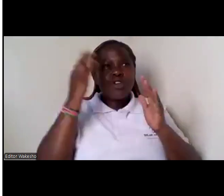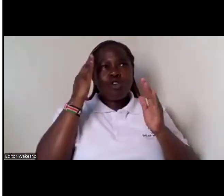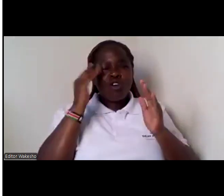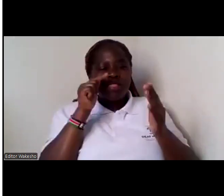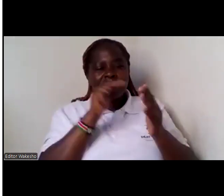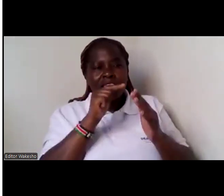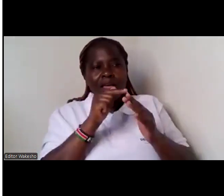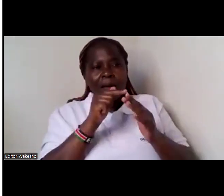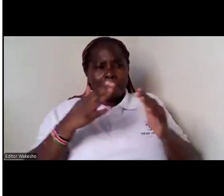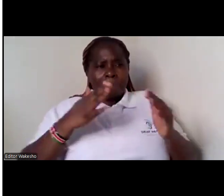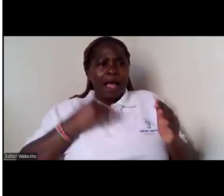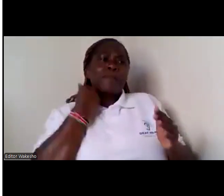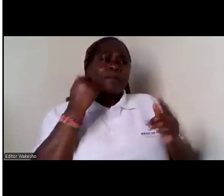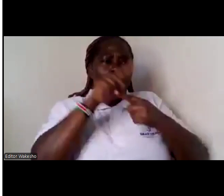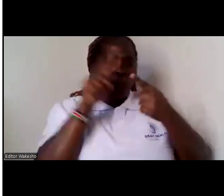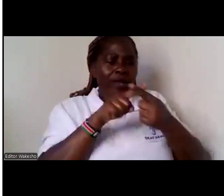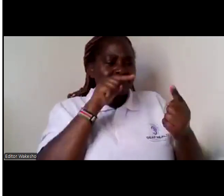failure